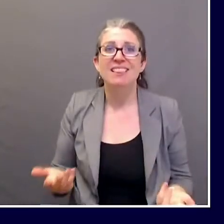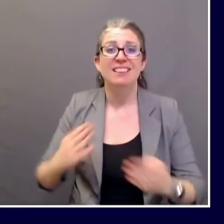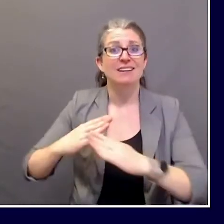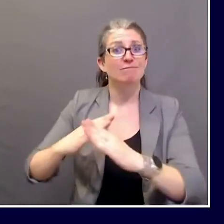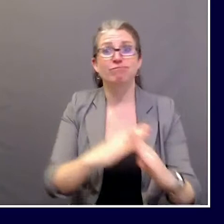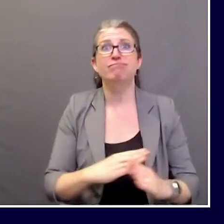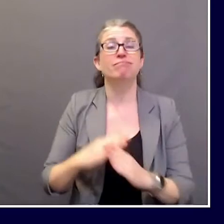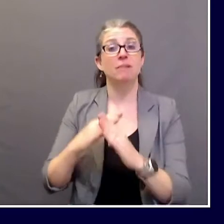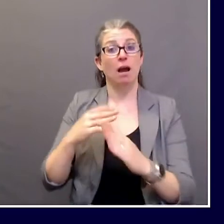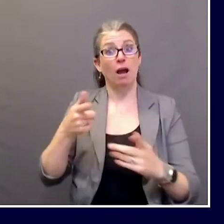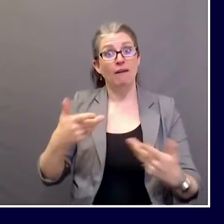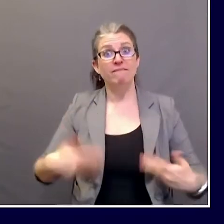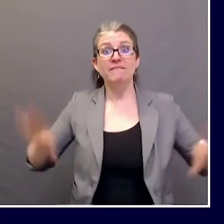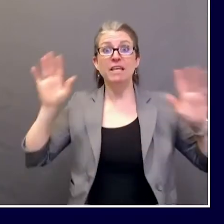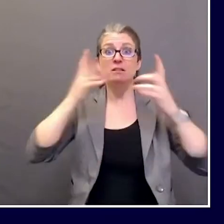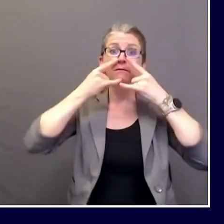safe.